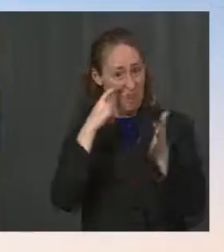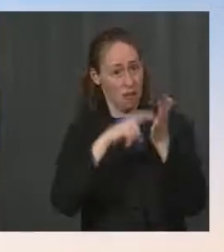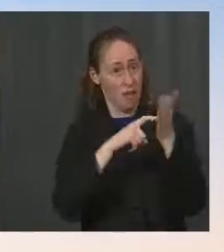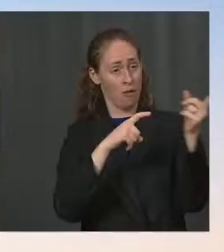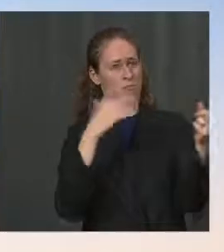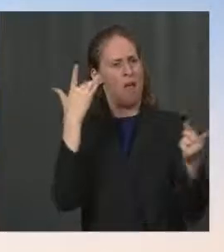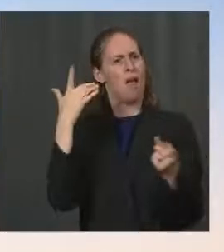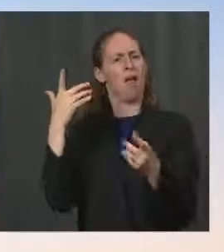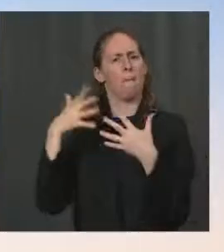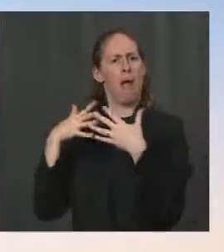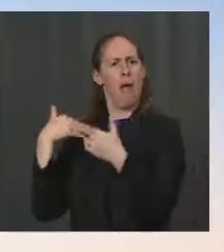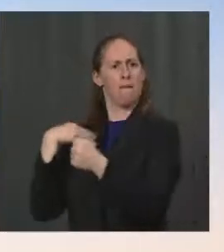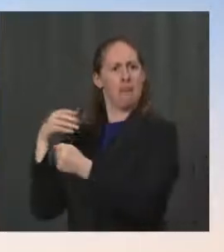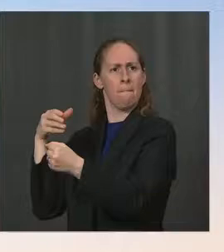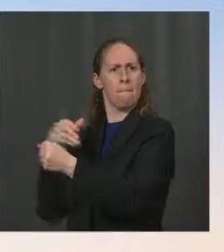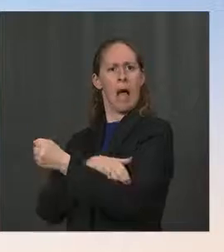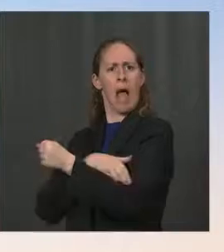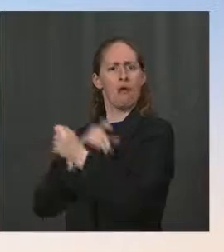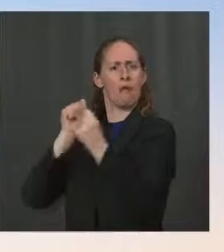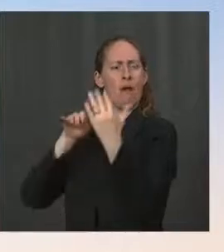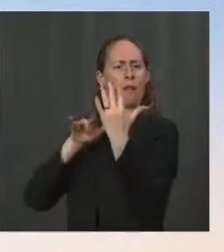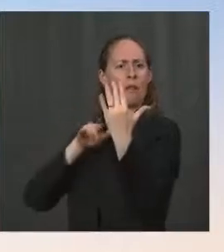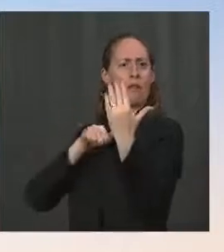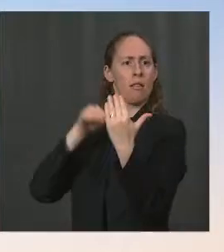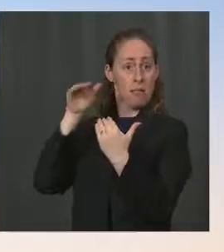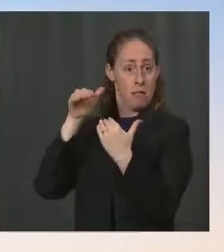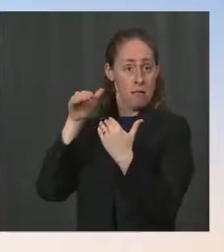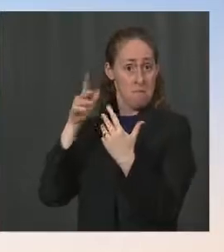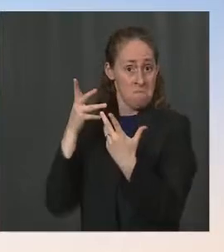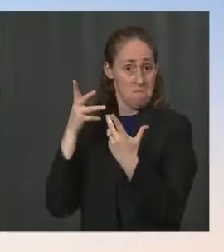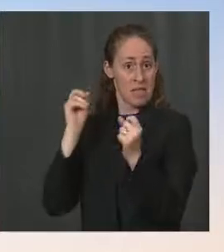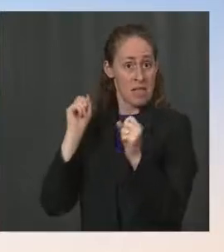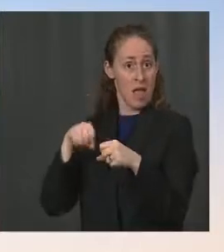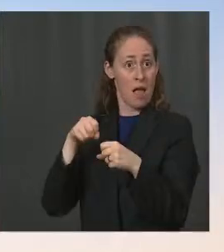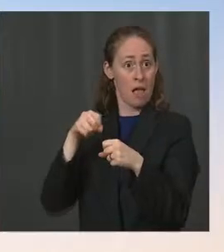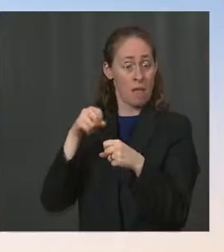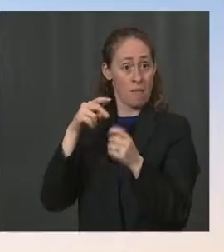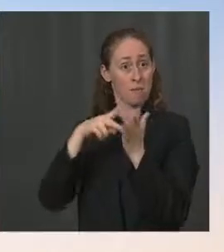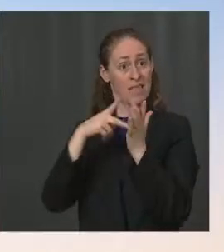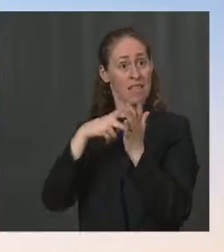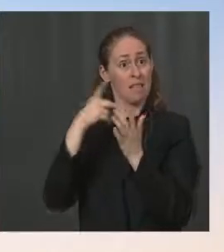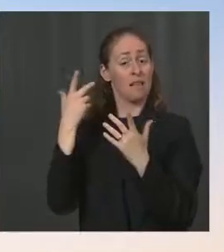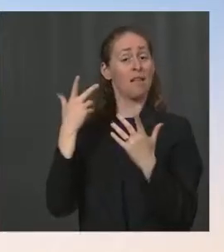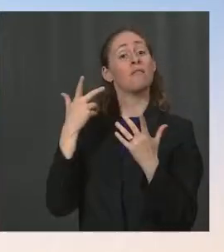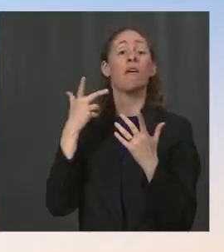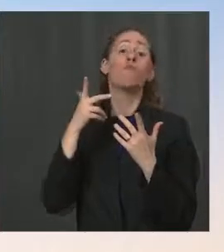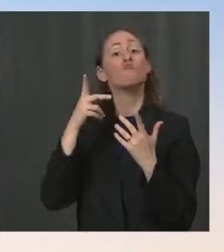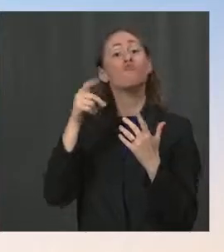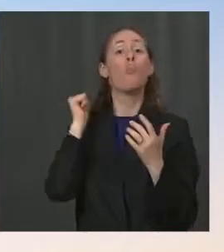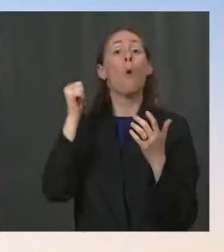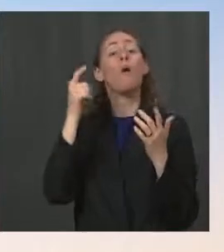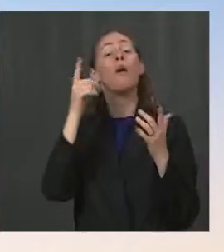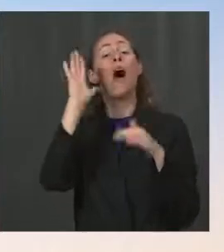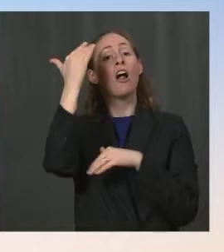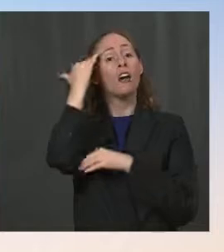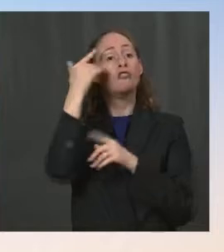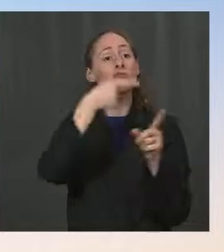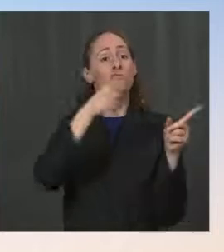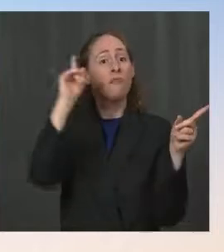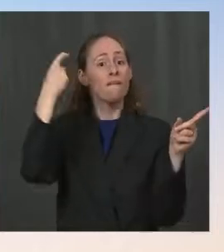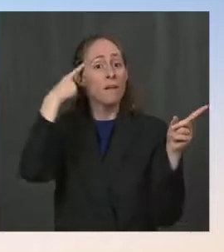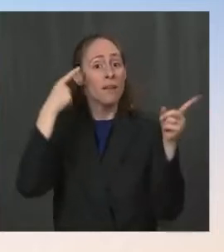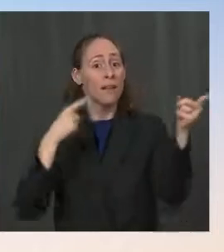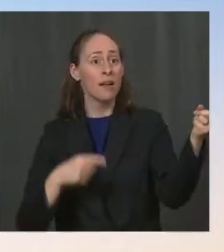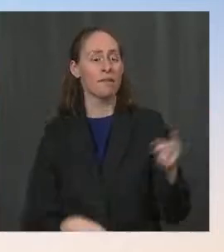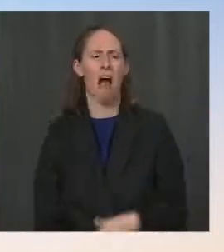the points of leverage recognized in the Taliban? Is that something that's even under consideration? There's no rush to recognition from the United States or any country